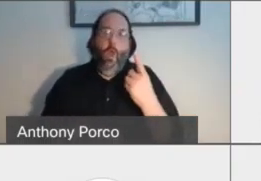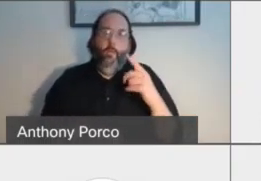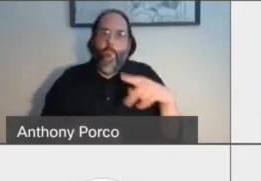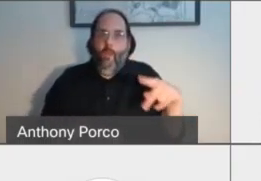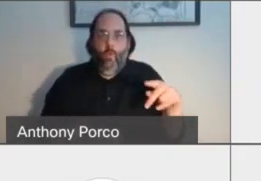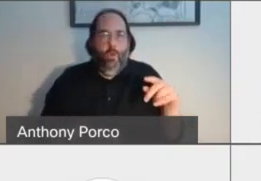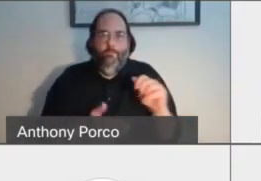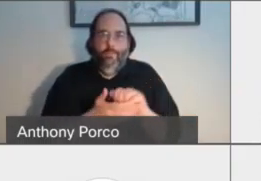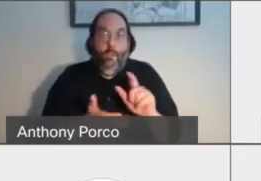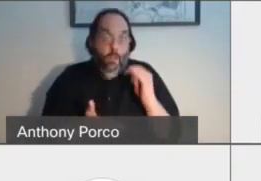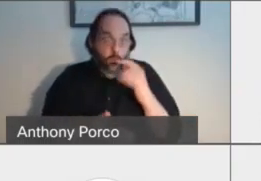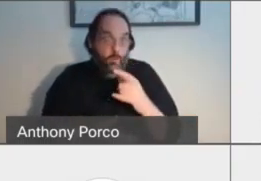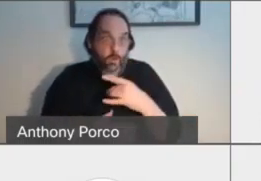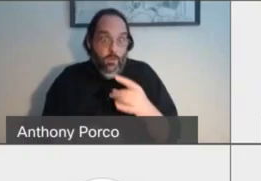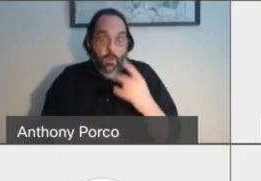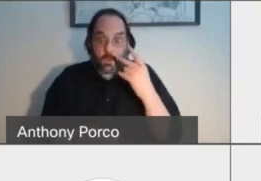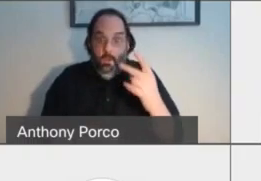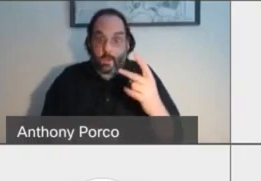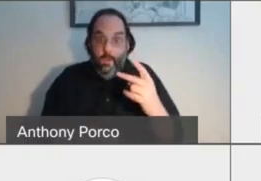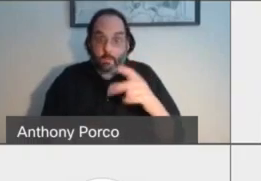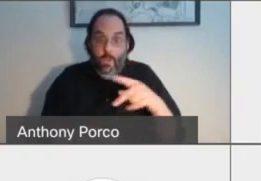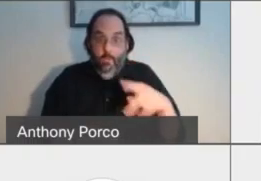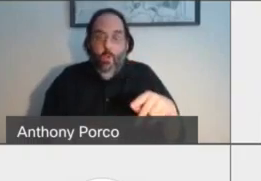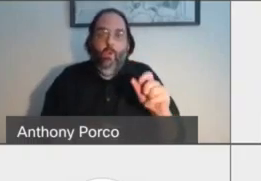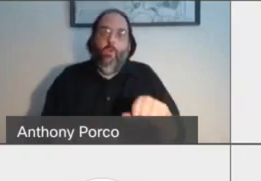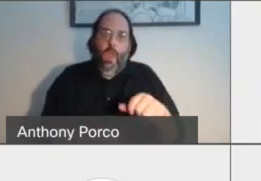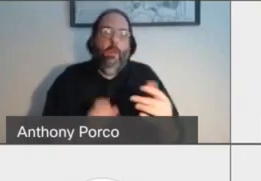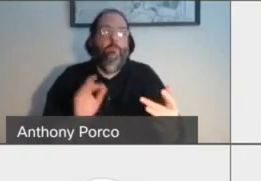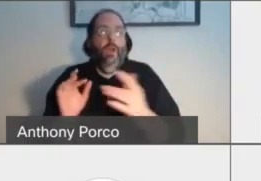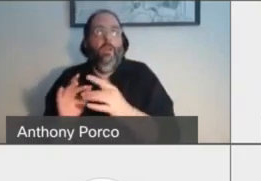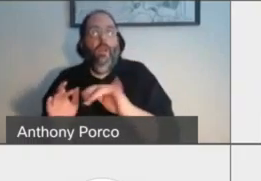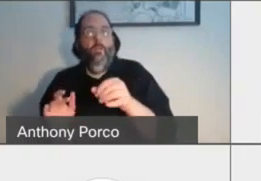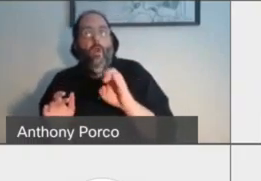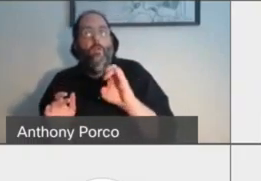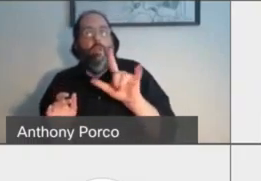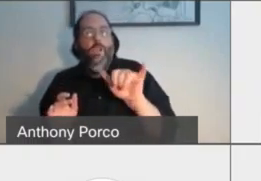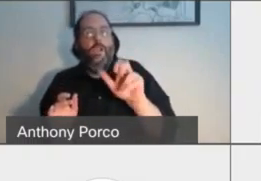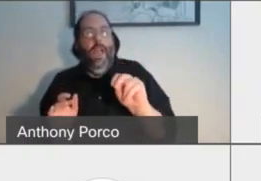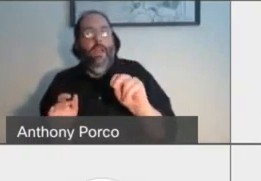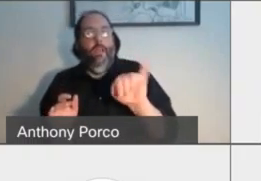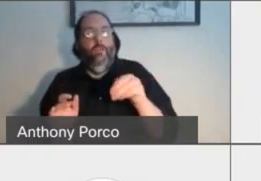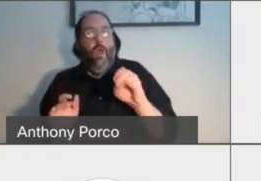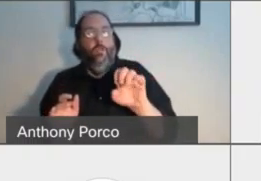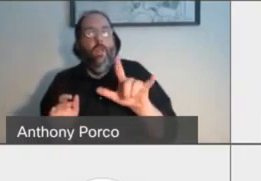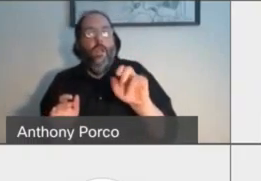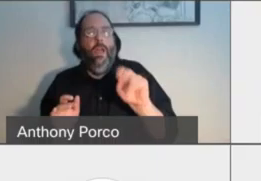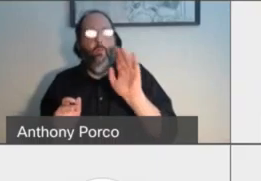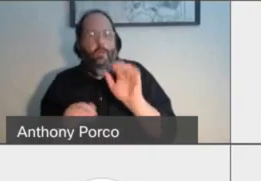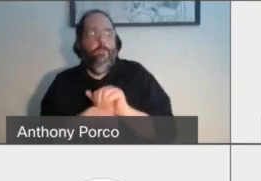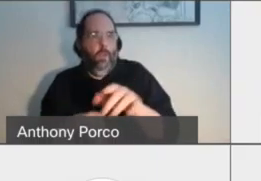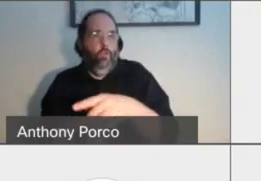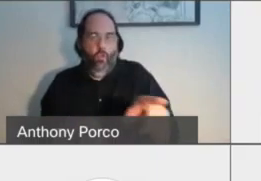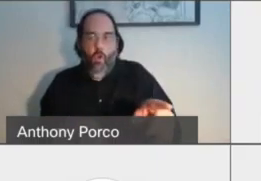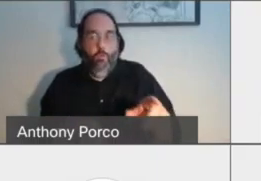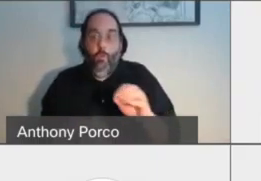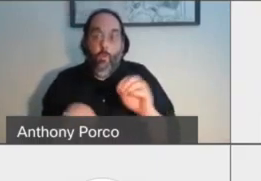if people are interested in seeing the PowerPoint, they can reach out to Jocelyn and she'll send that to you. There's really no reason we